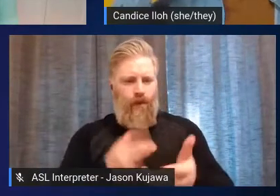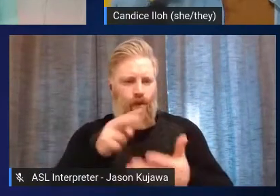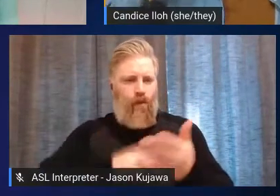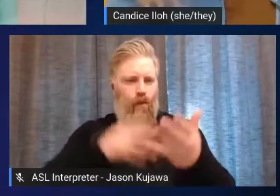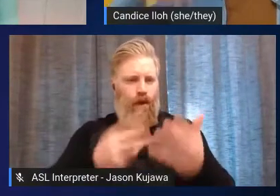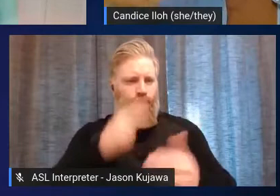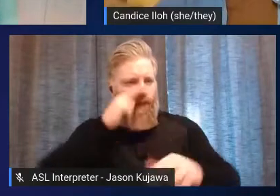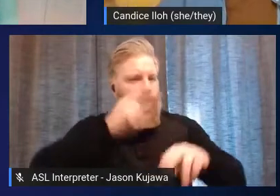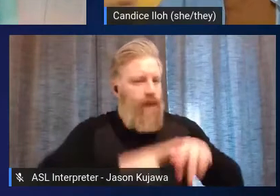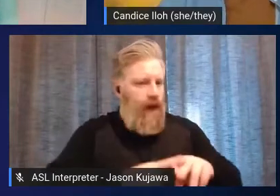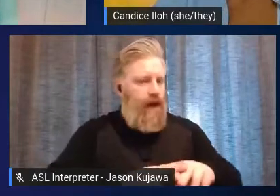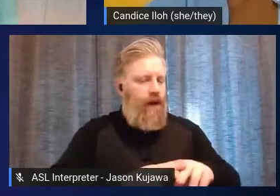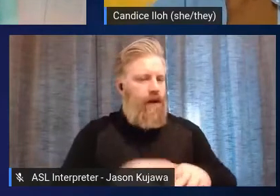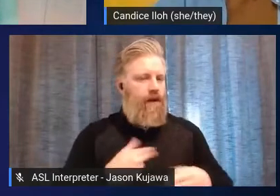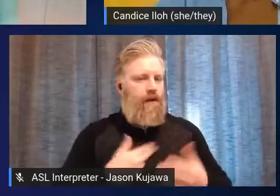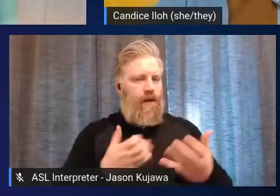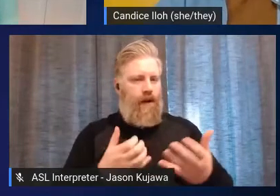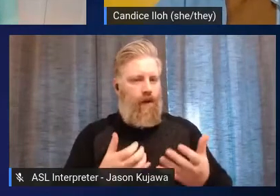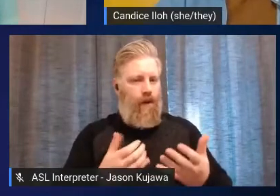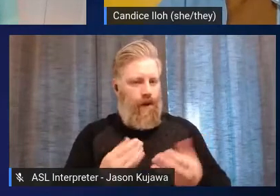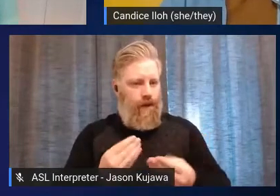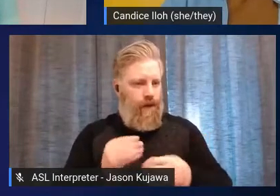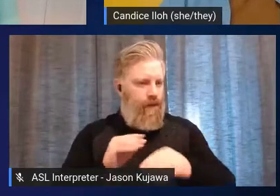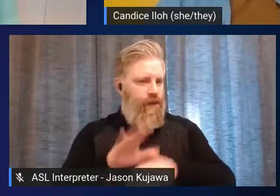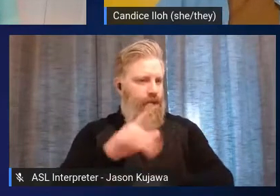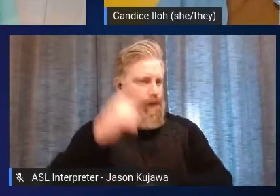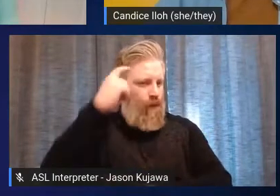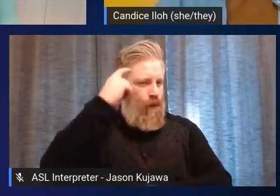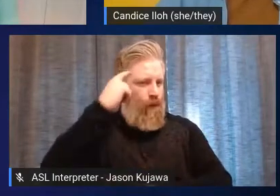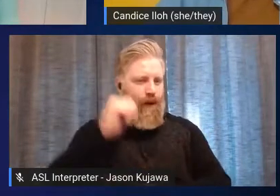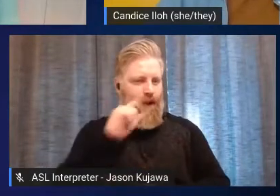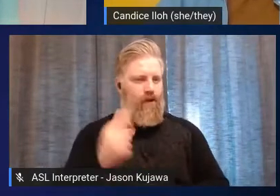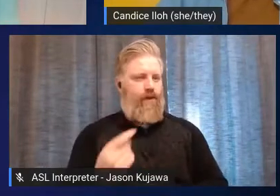something else to their brain besides just give them words?